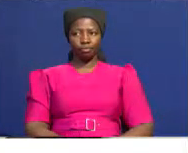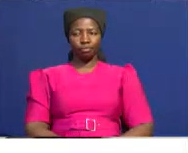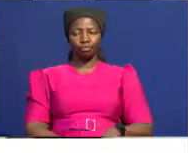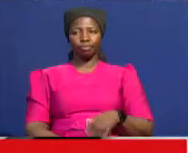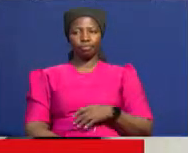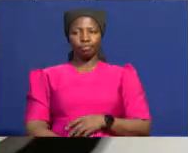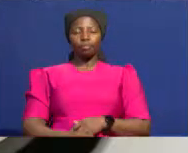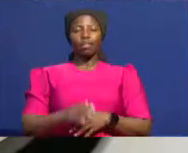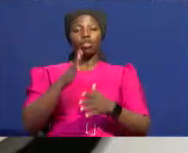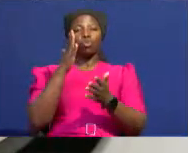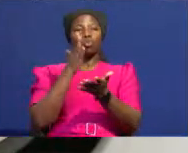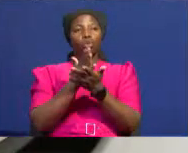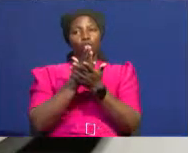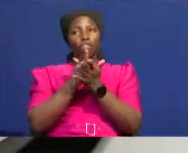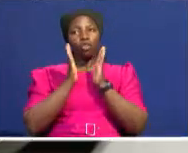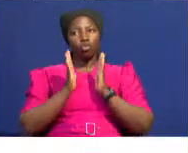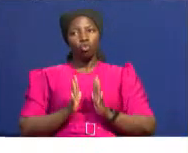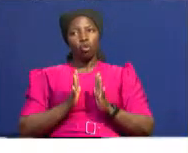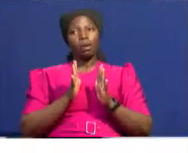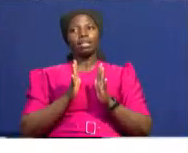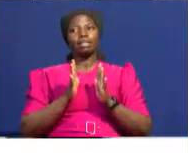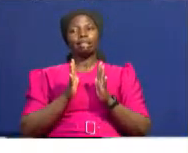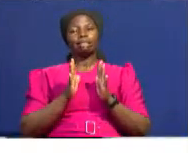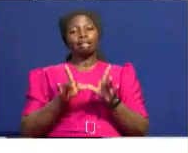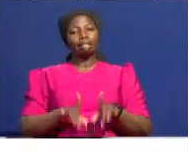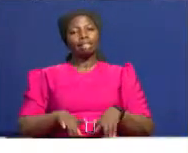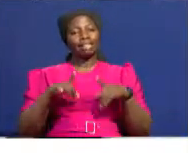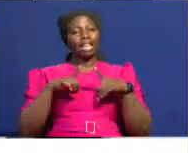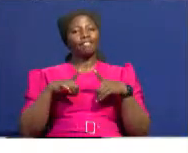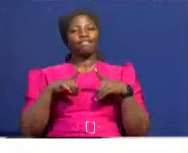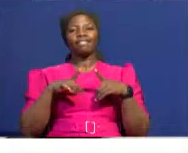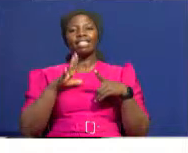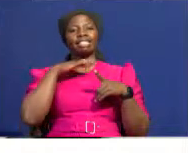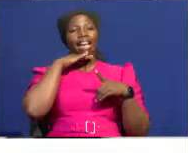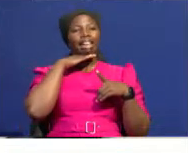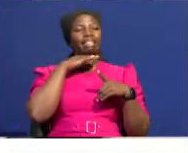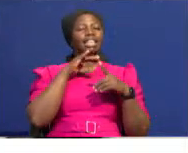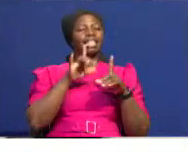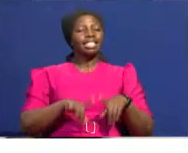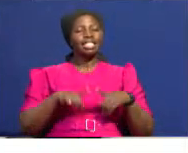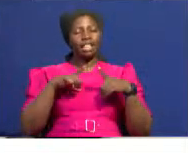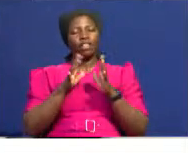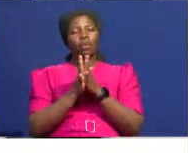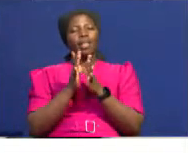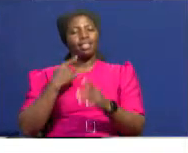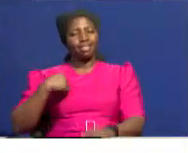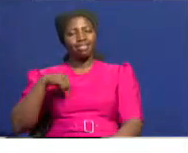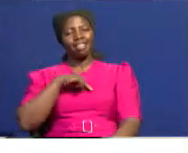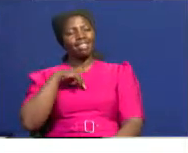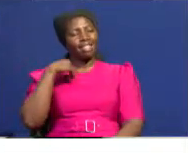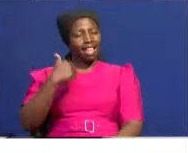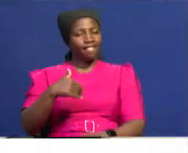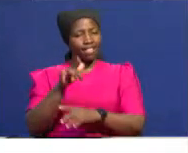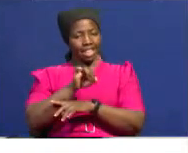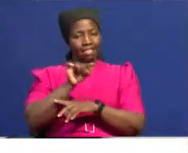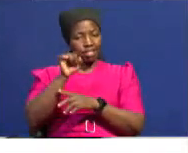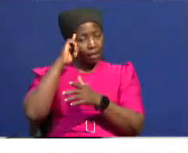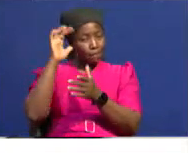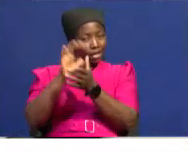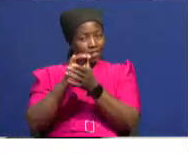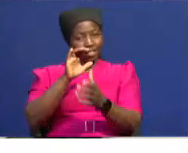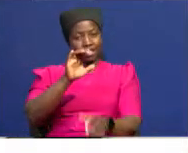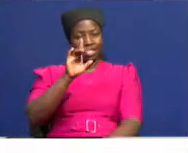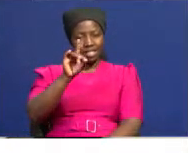The reality of human mortality lives with us each day. This was the belief of the late Chief of Defense